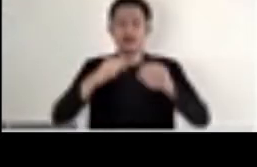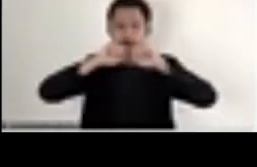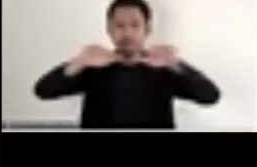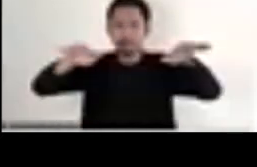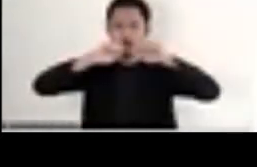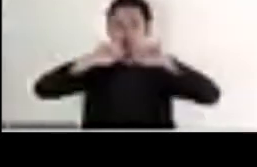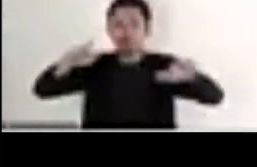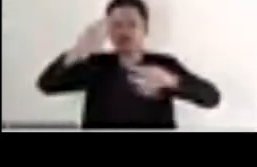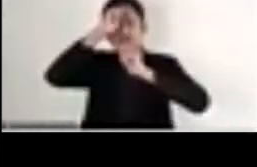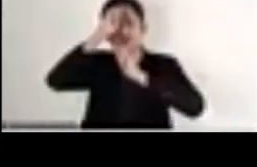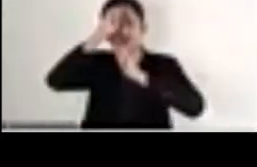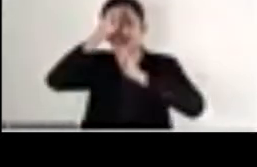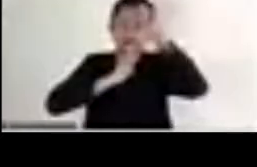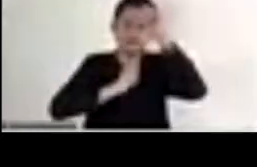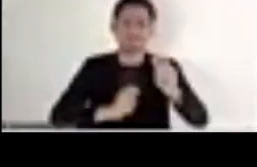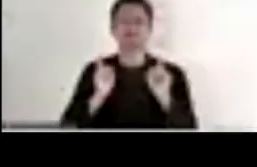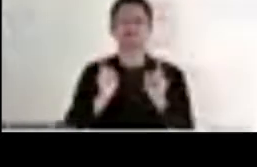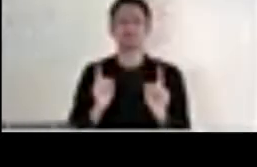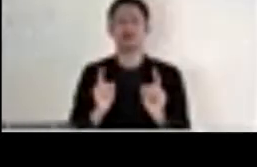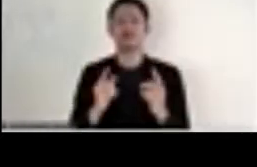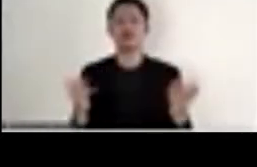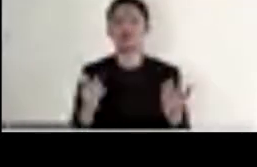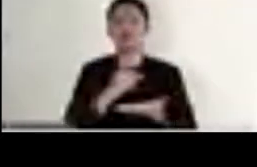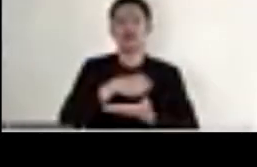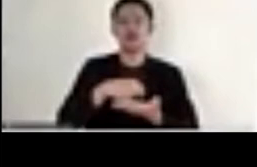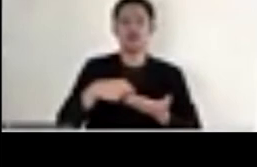amin amin